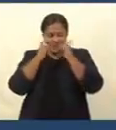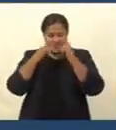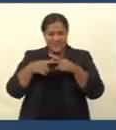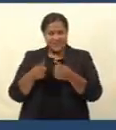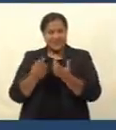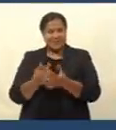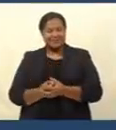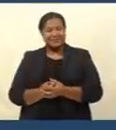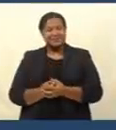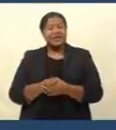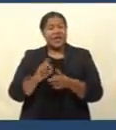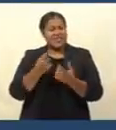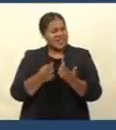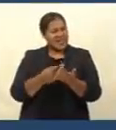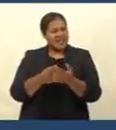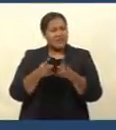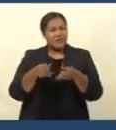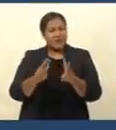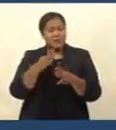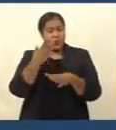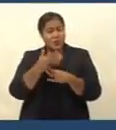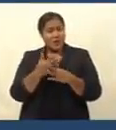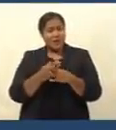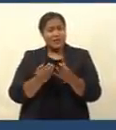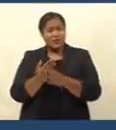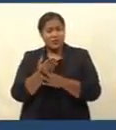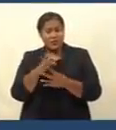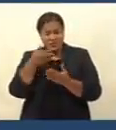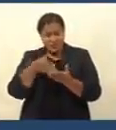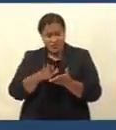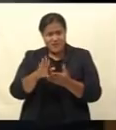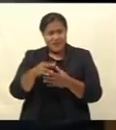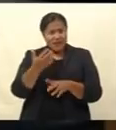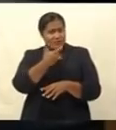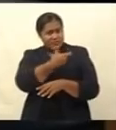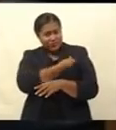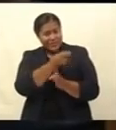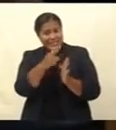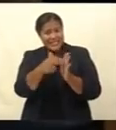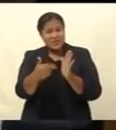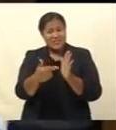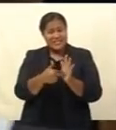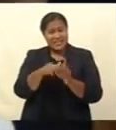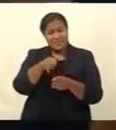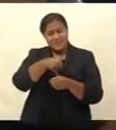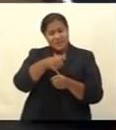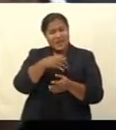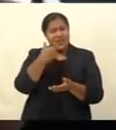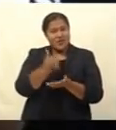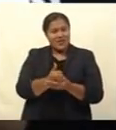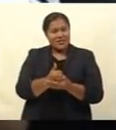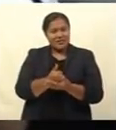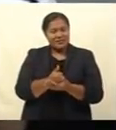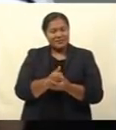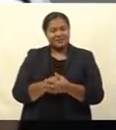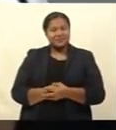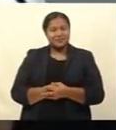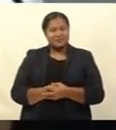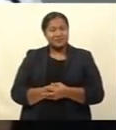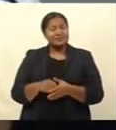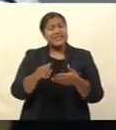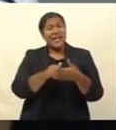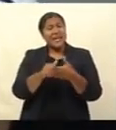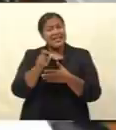several steps to walk through, including approval of the vaccine by New Zealand's Medicines Authority MedSafe. Head of COVID-19